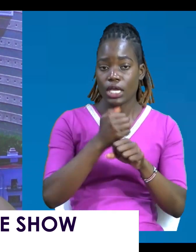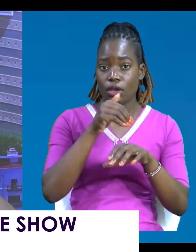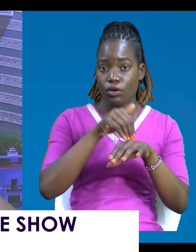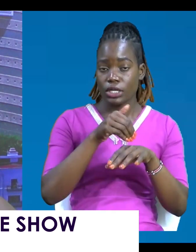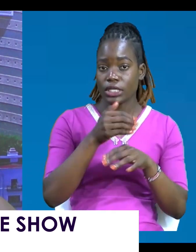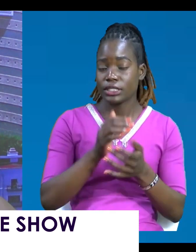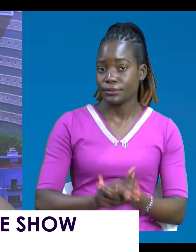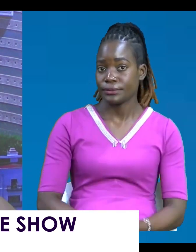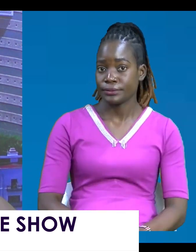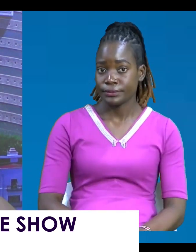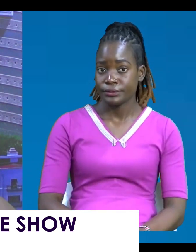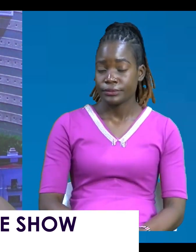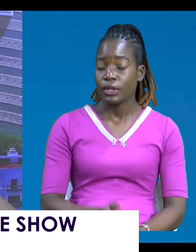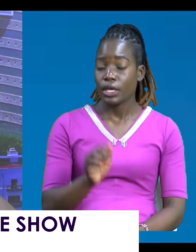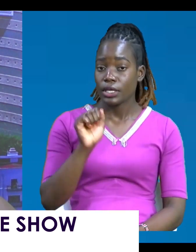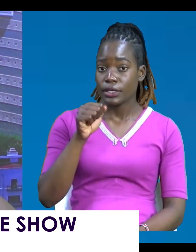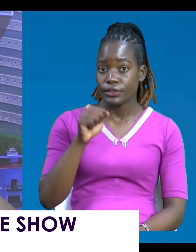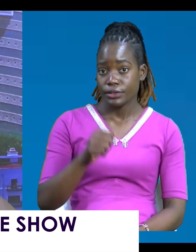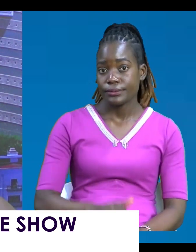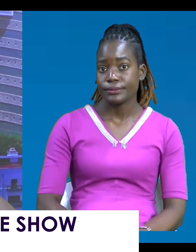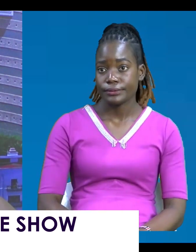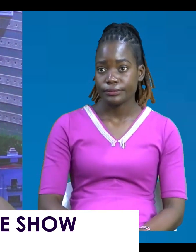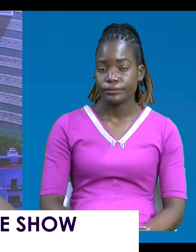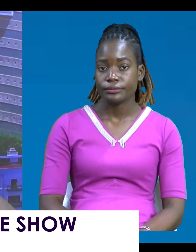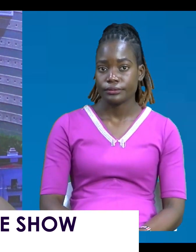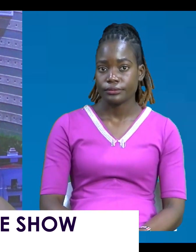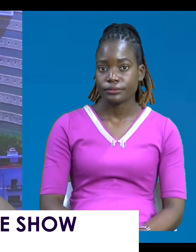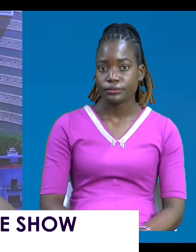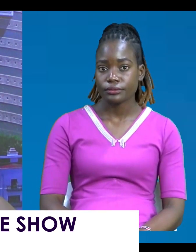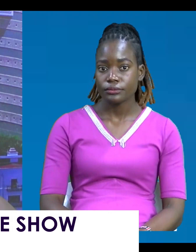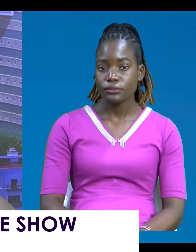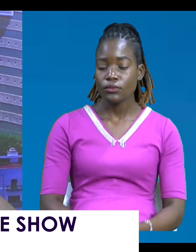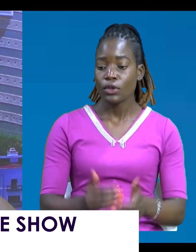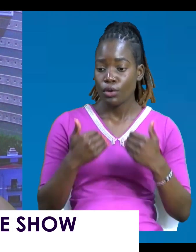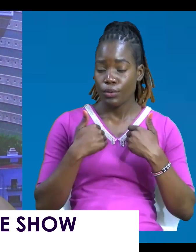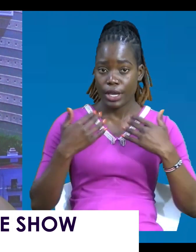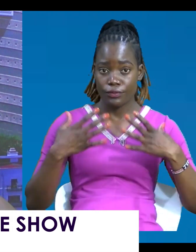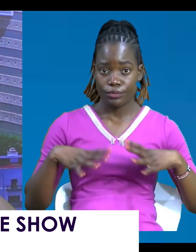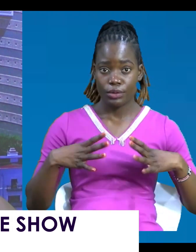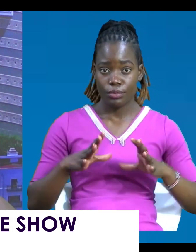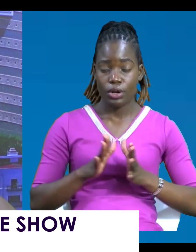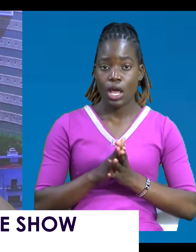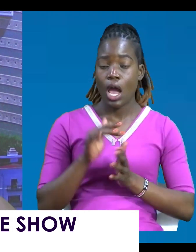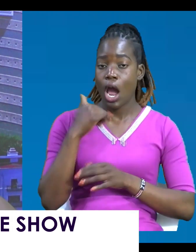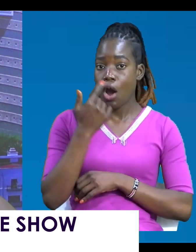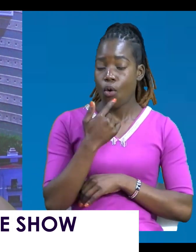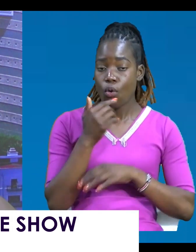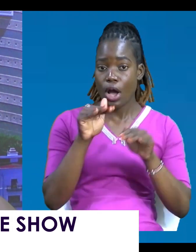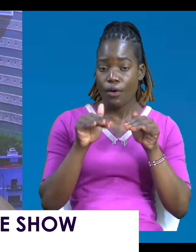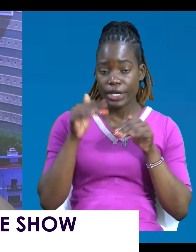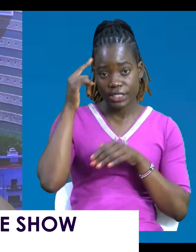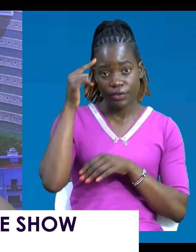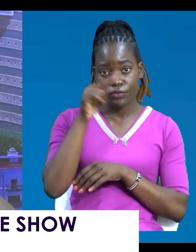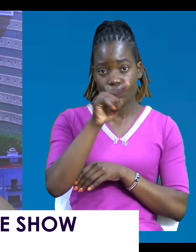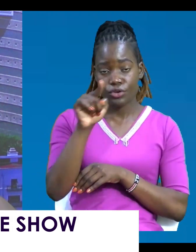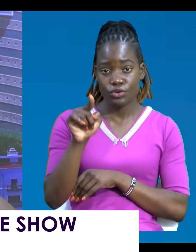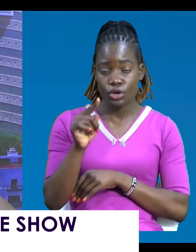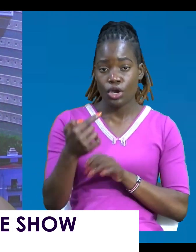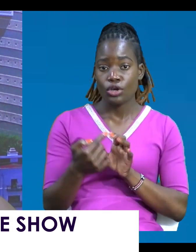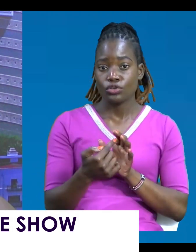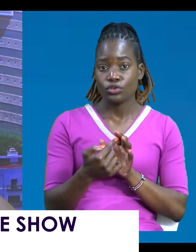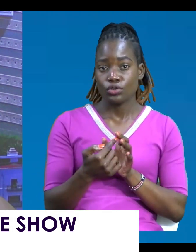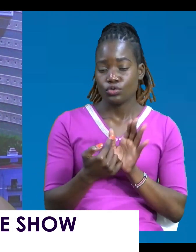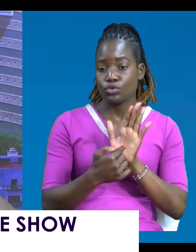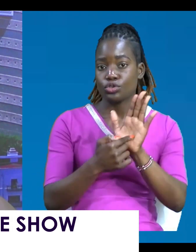it. Yeah. There are people that are waiting for you to just show up